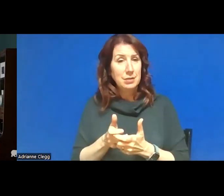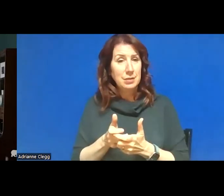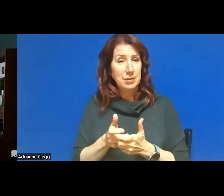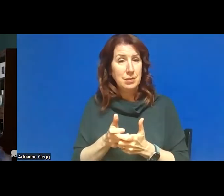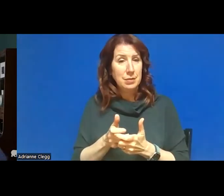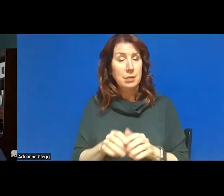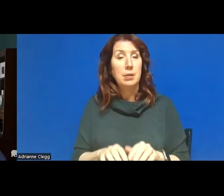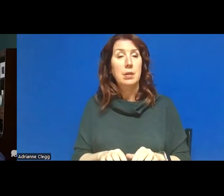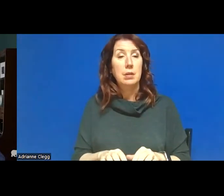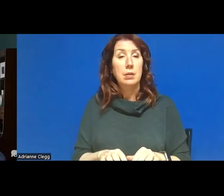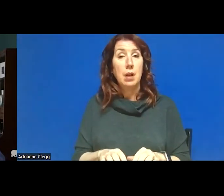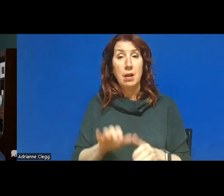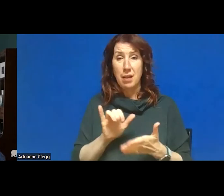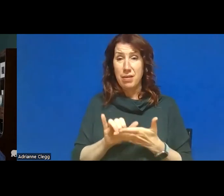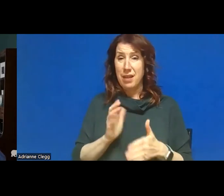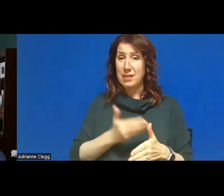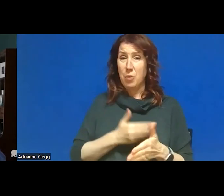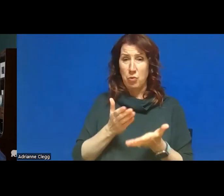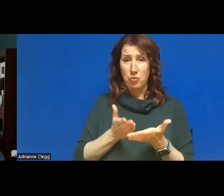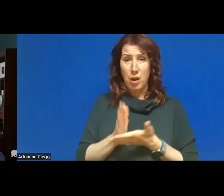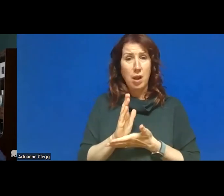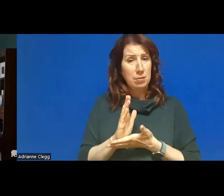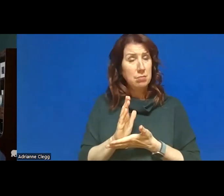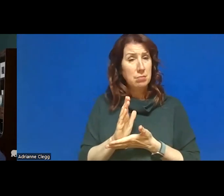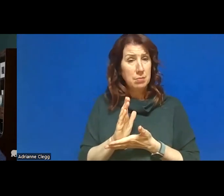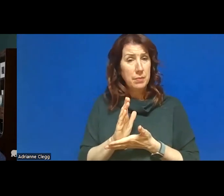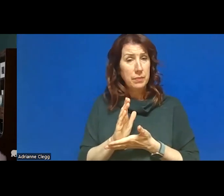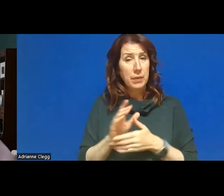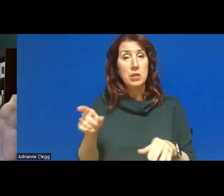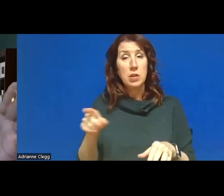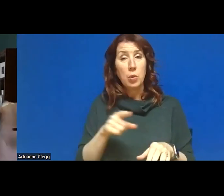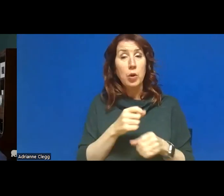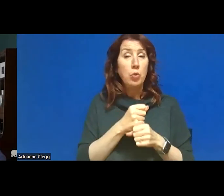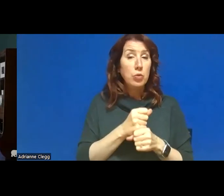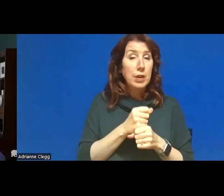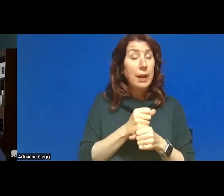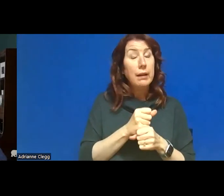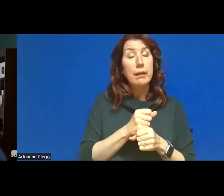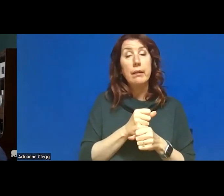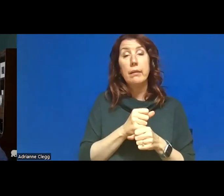We are entitled to those things. So when you're creating this art, when you're creating space